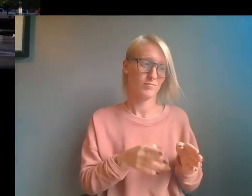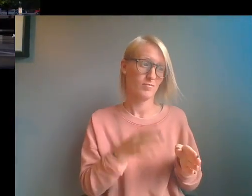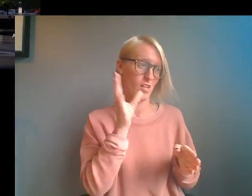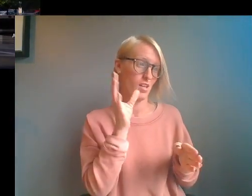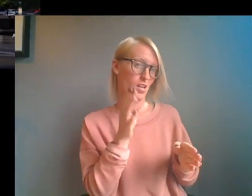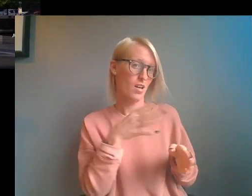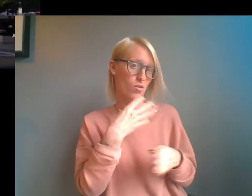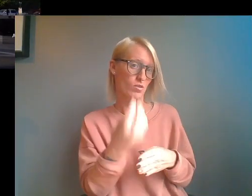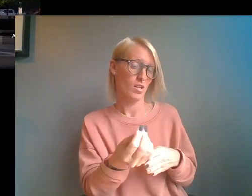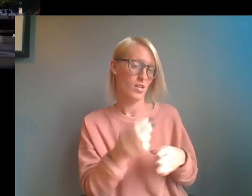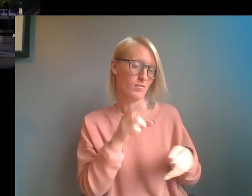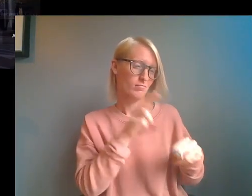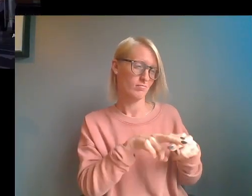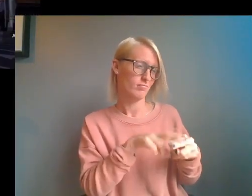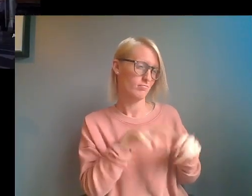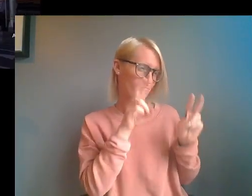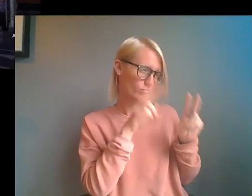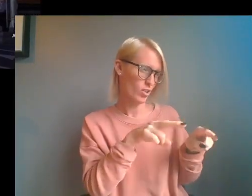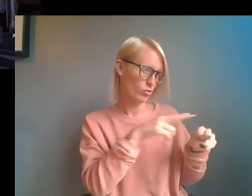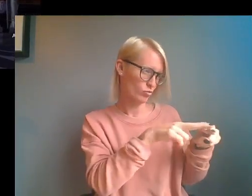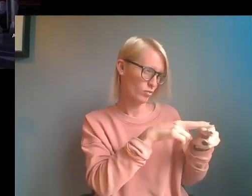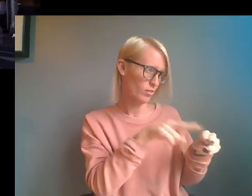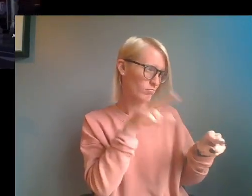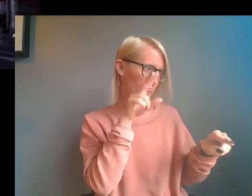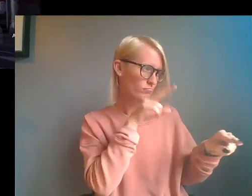outside patio.